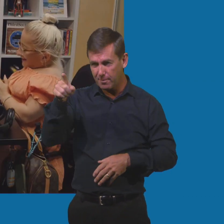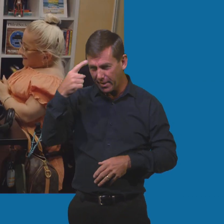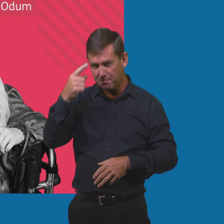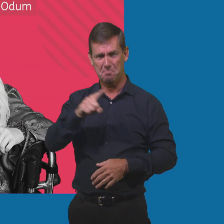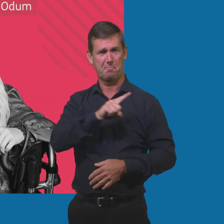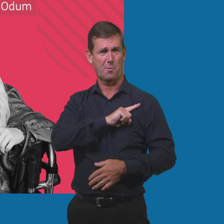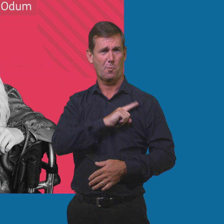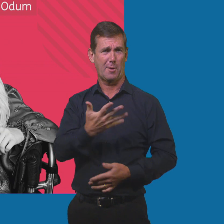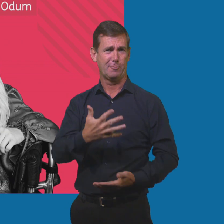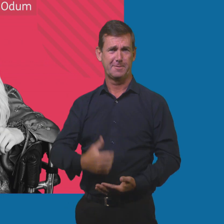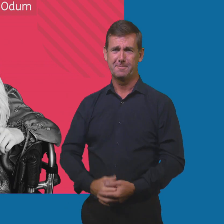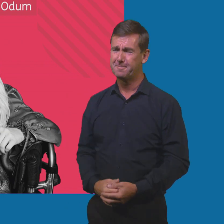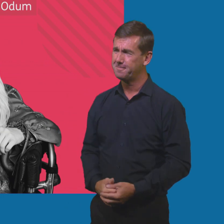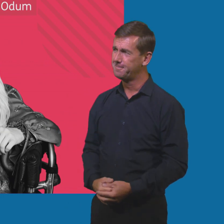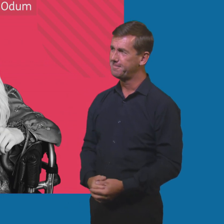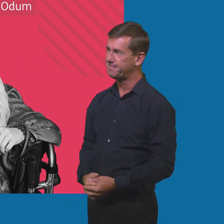Yeah.